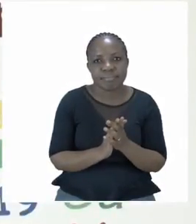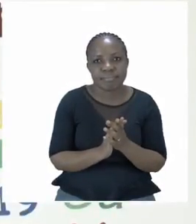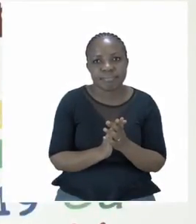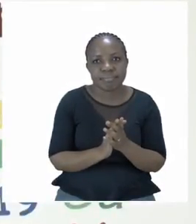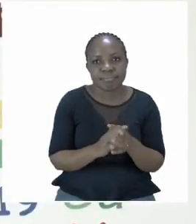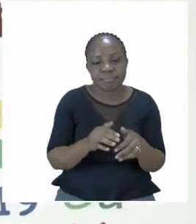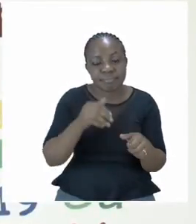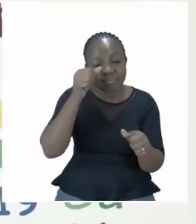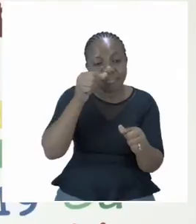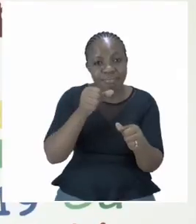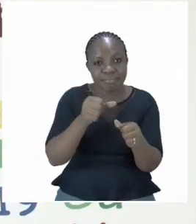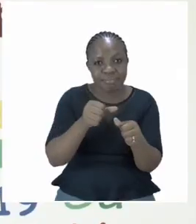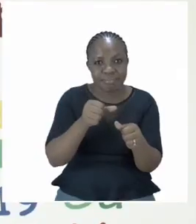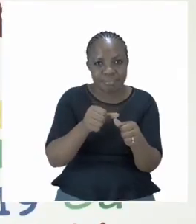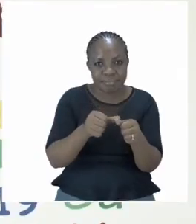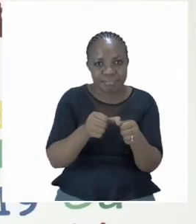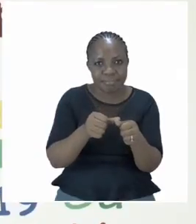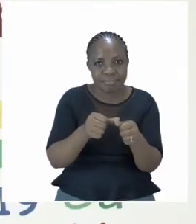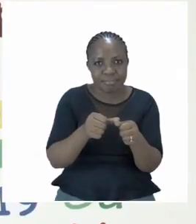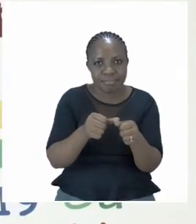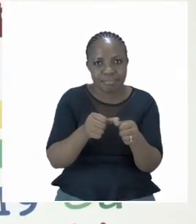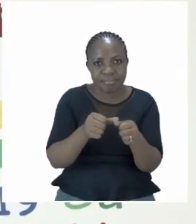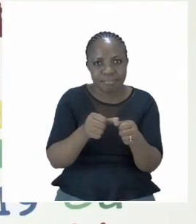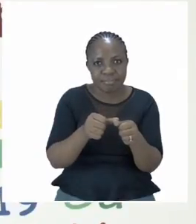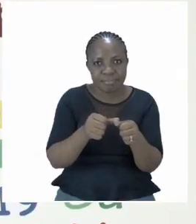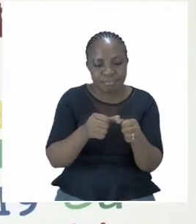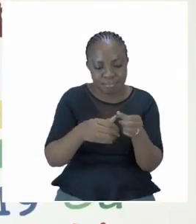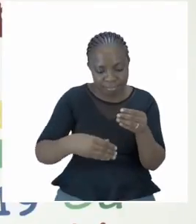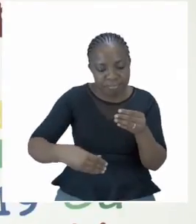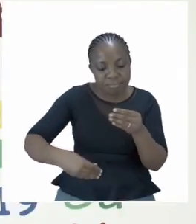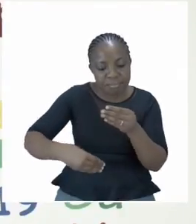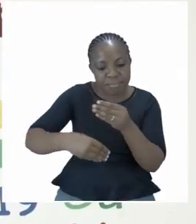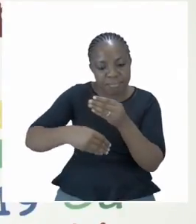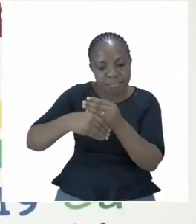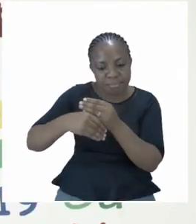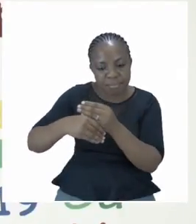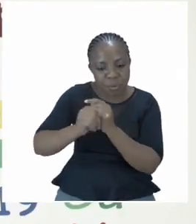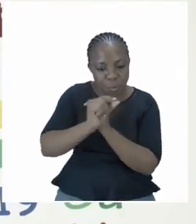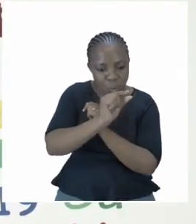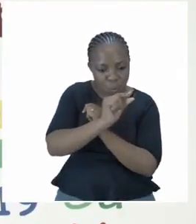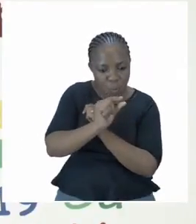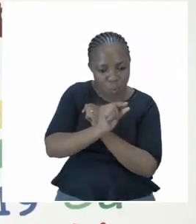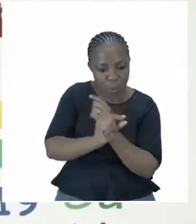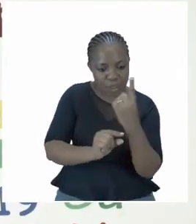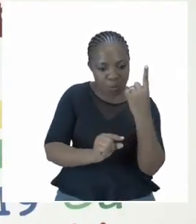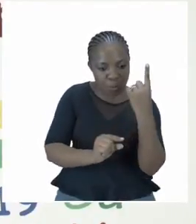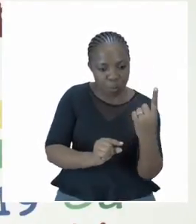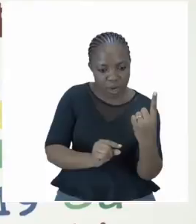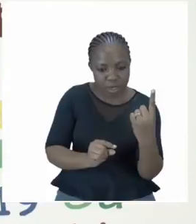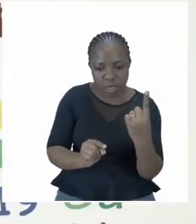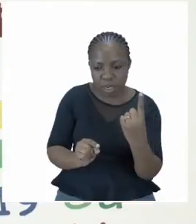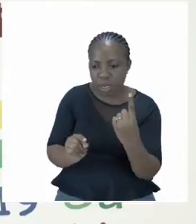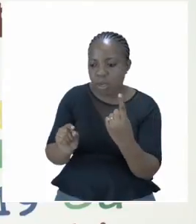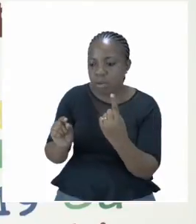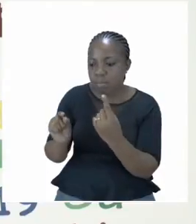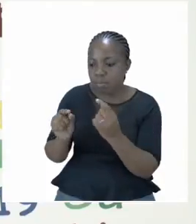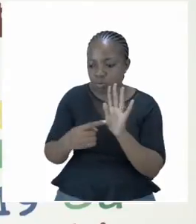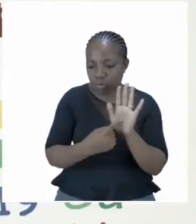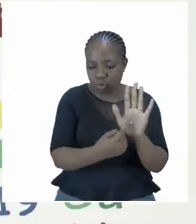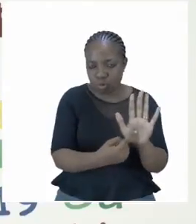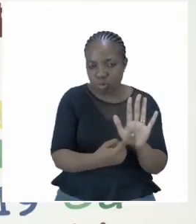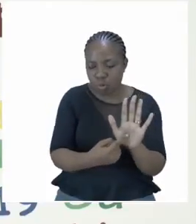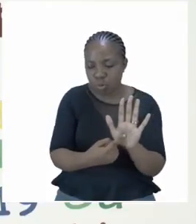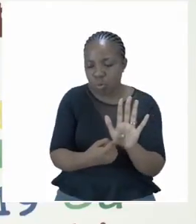remember I said that we are going to add an S. So already we have done number 1.